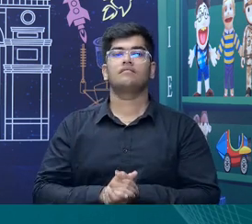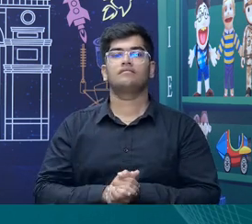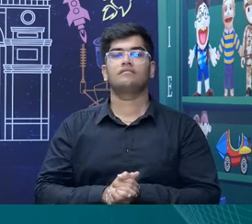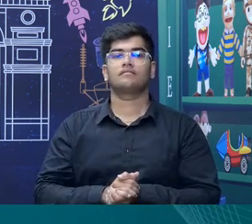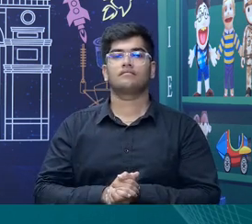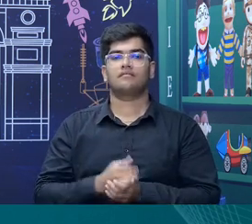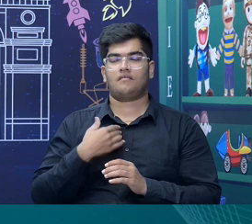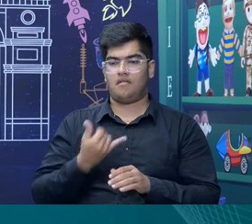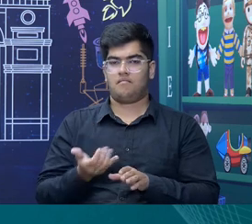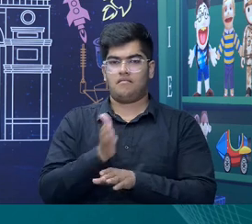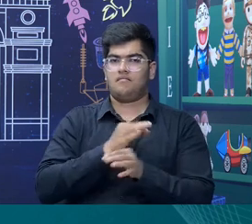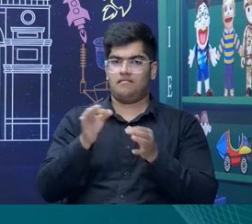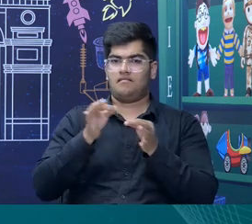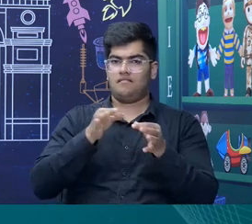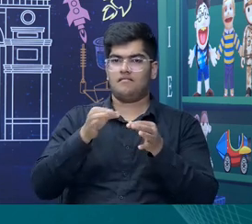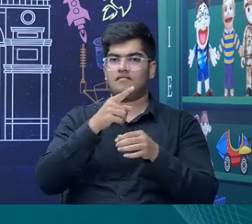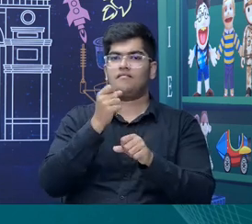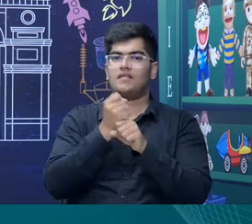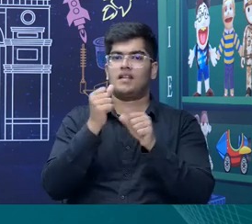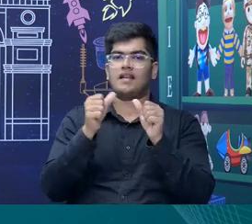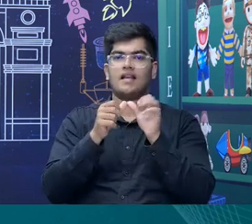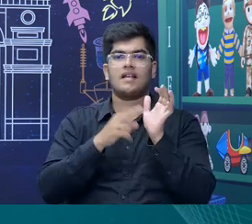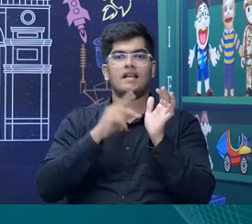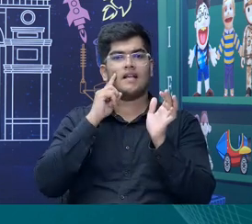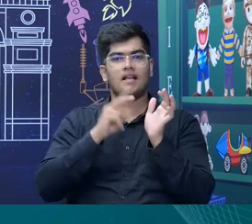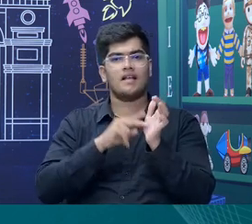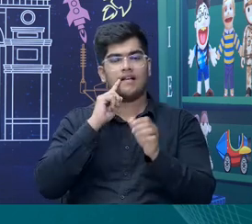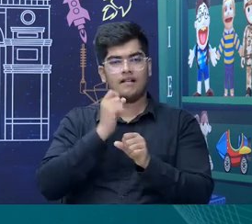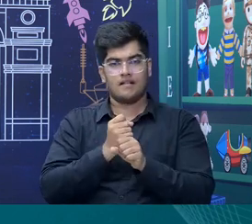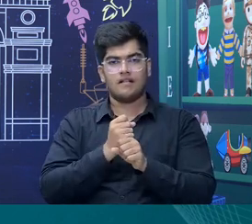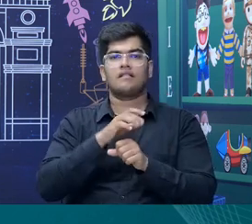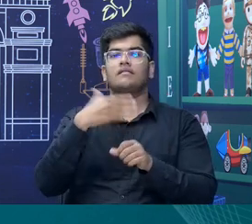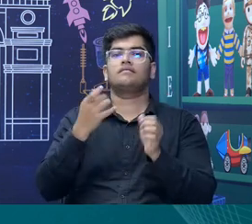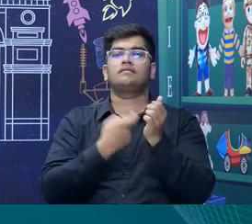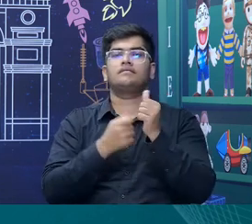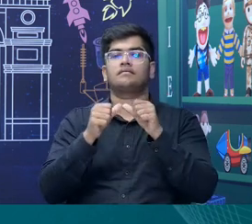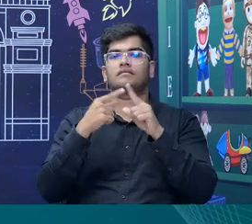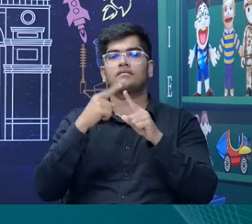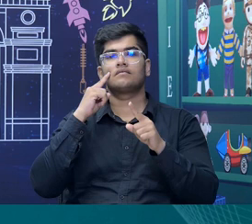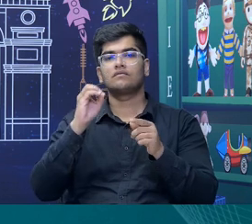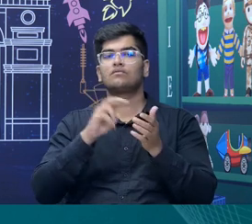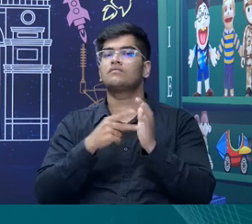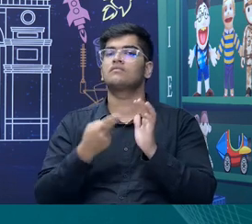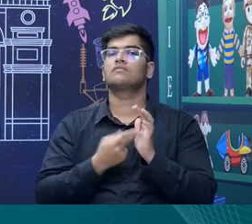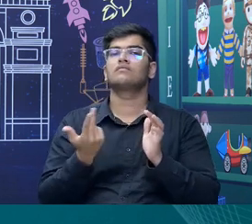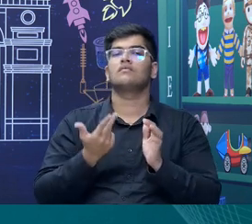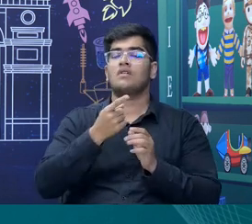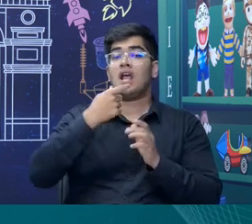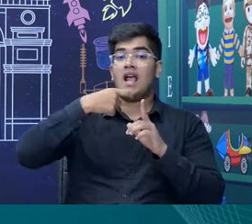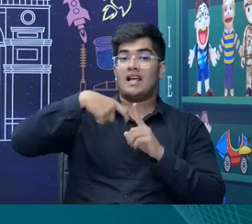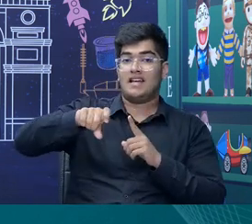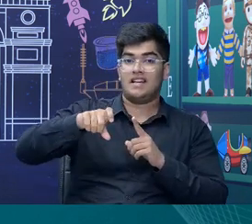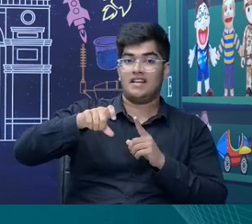as just now I told you gaining ratio and you can just see gaining ratio is the ratio in which the